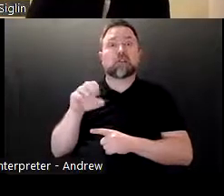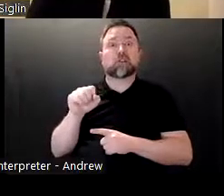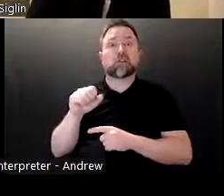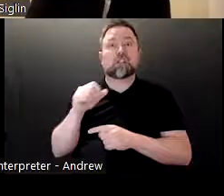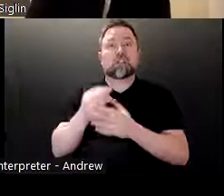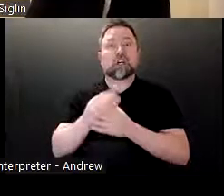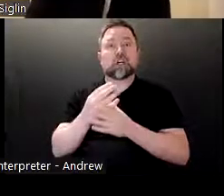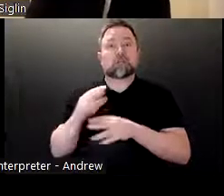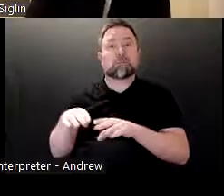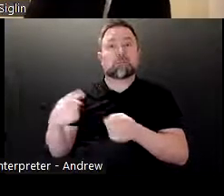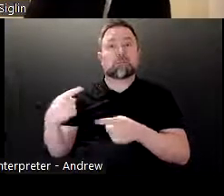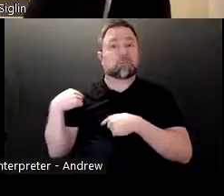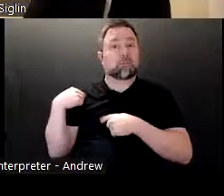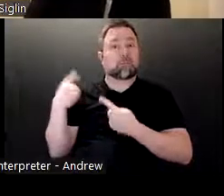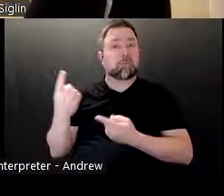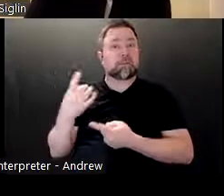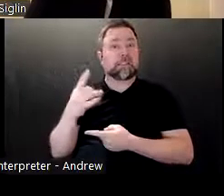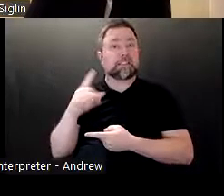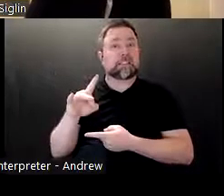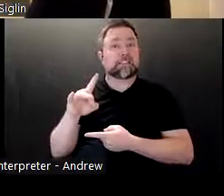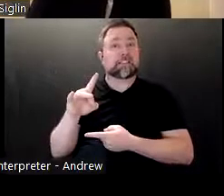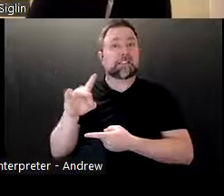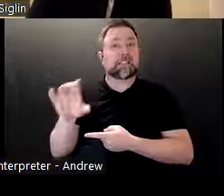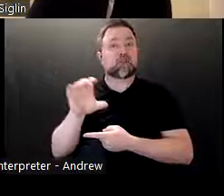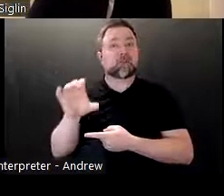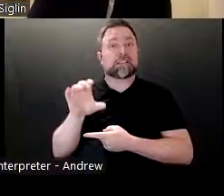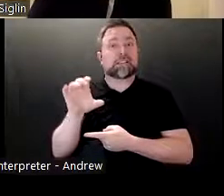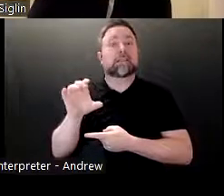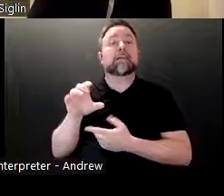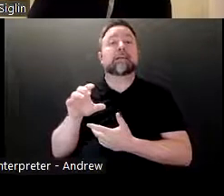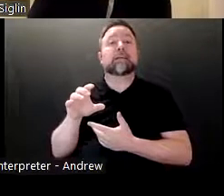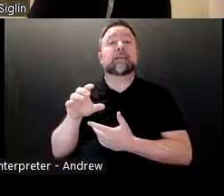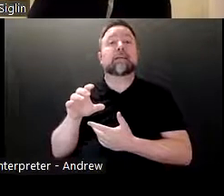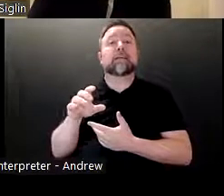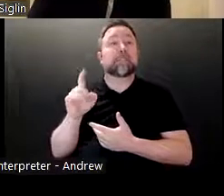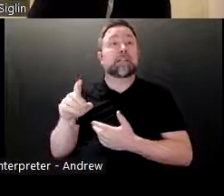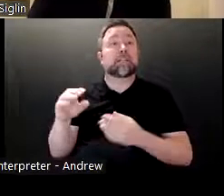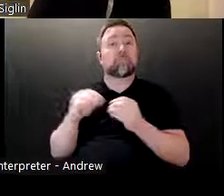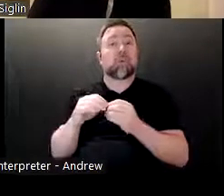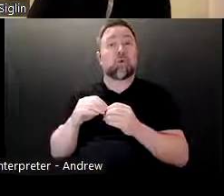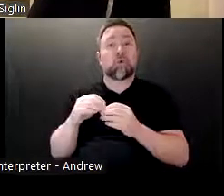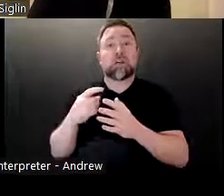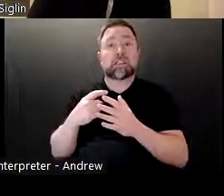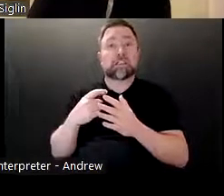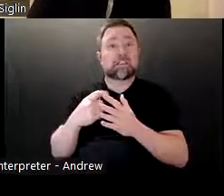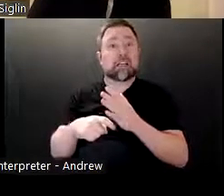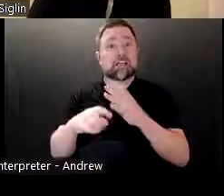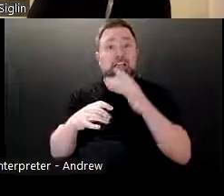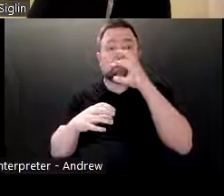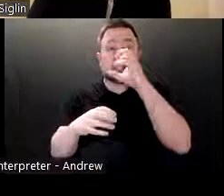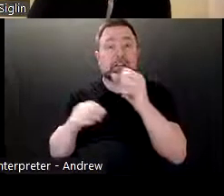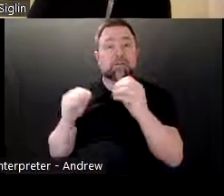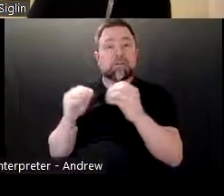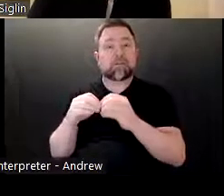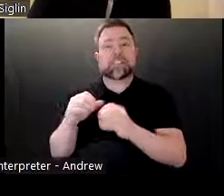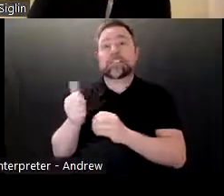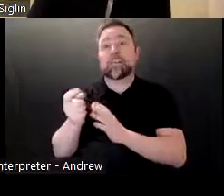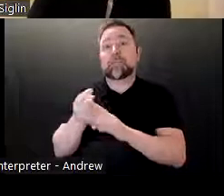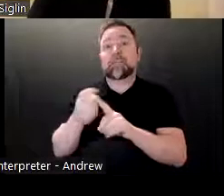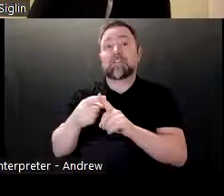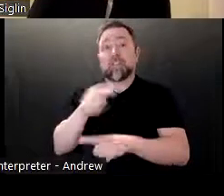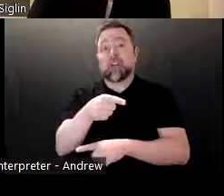since the 18th century. But if you are in need of more HAHS immersion, and who isn't, just 10 minutes from Longwood